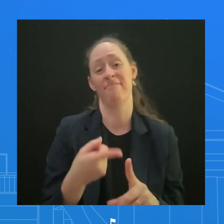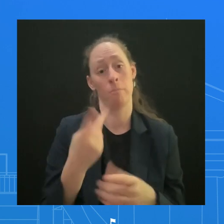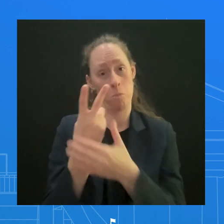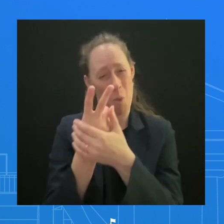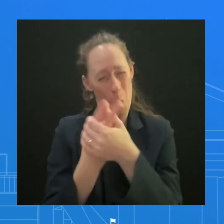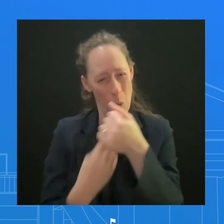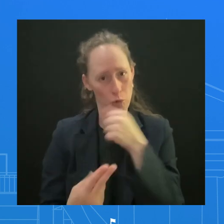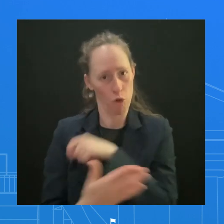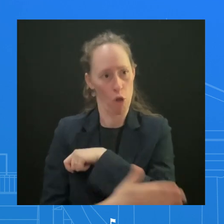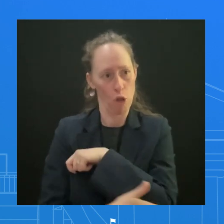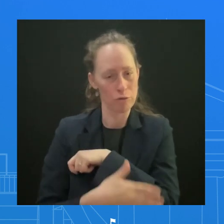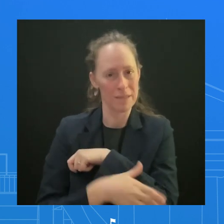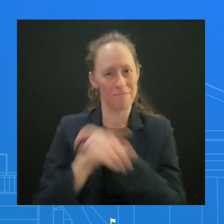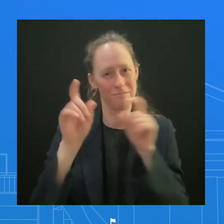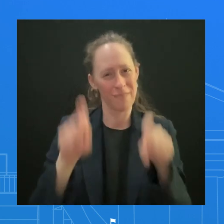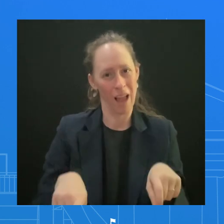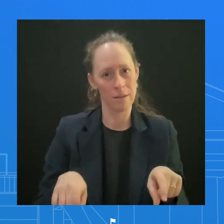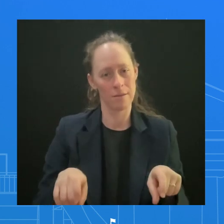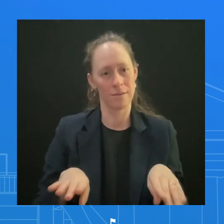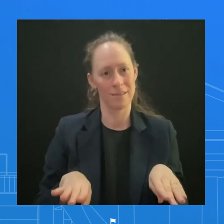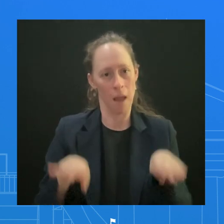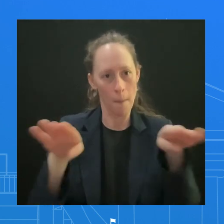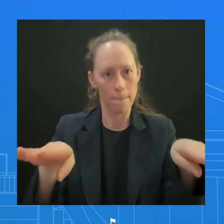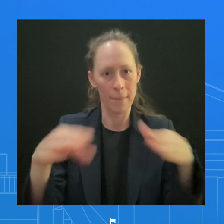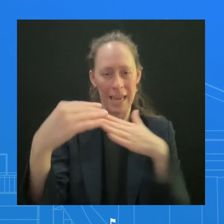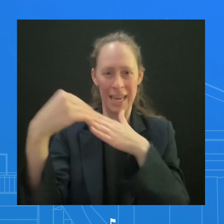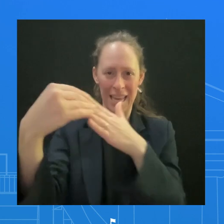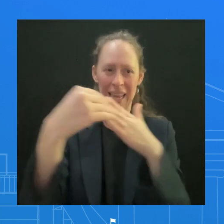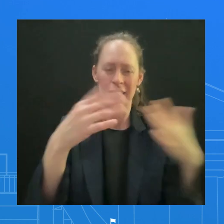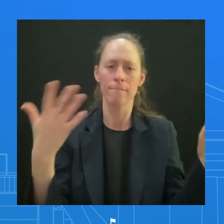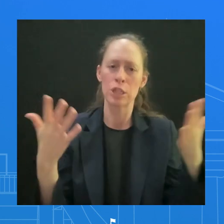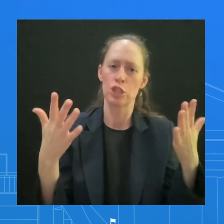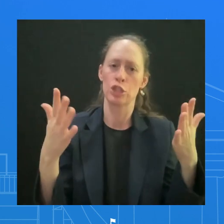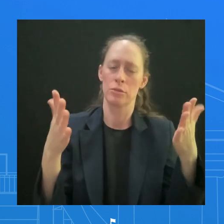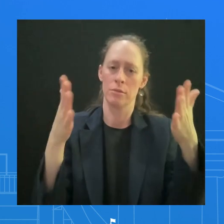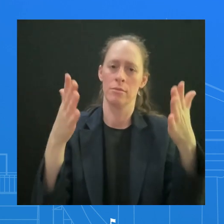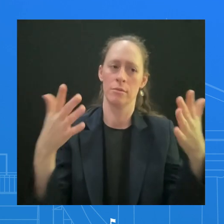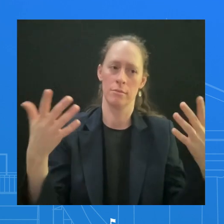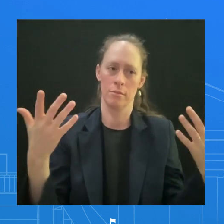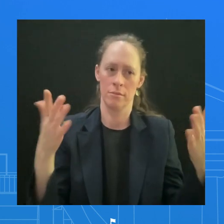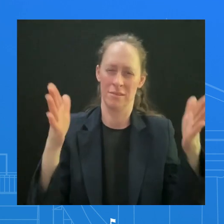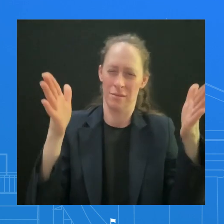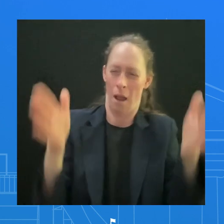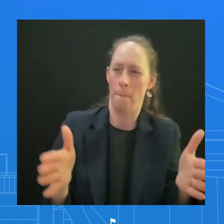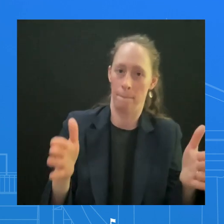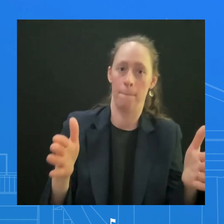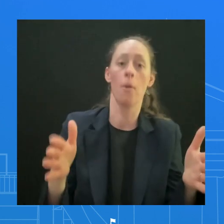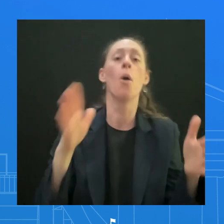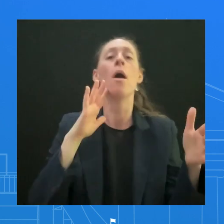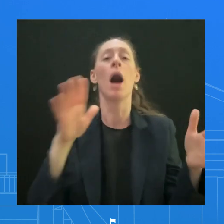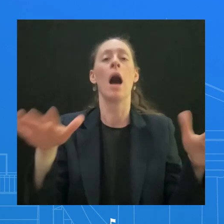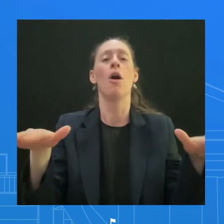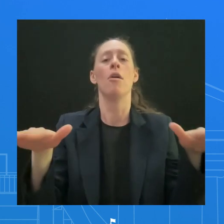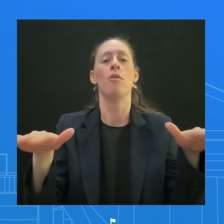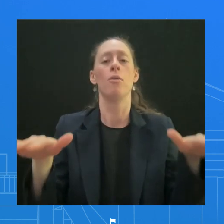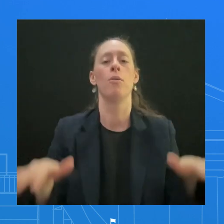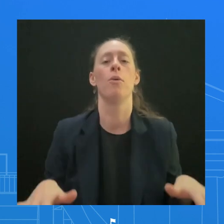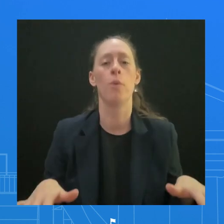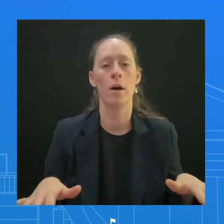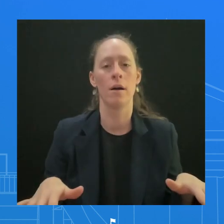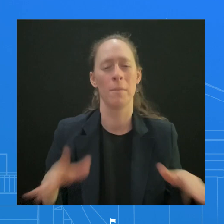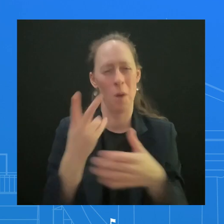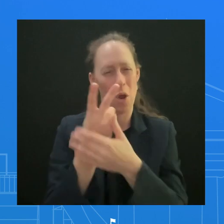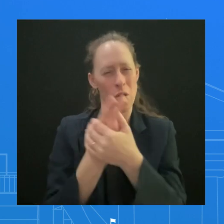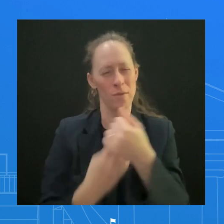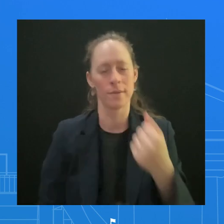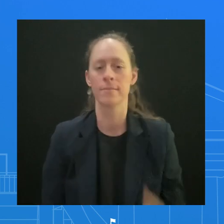be demonstrable in doing so, so that the tensions can be turned down. And that's what we want to see. Thank you.